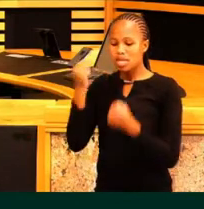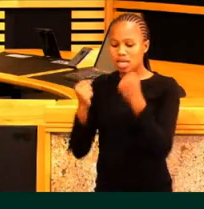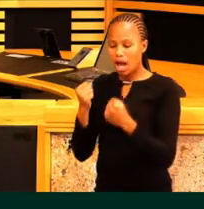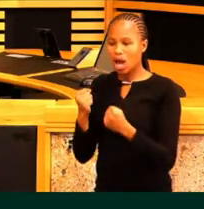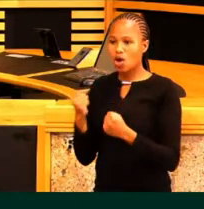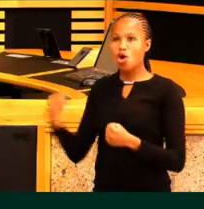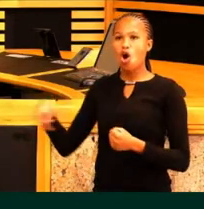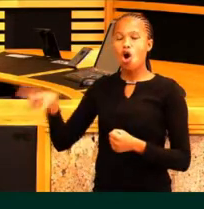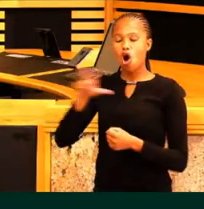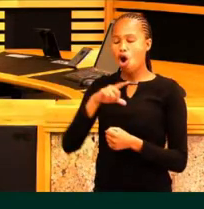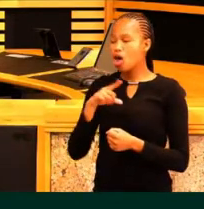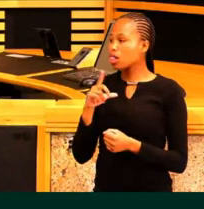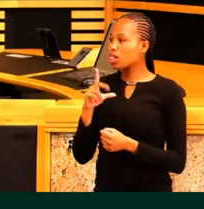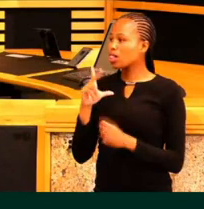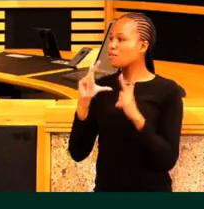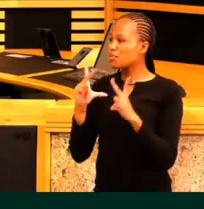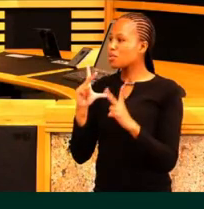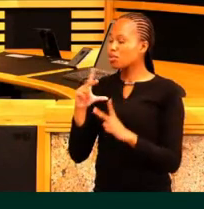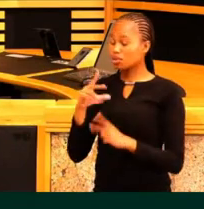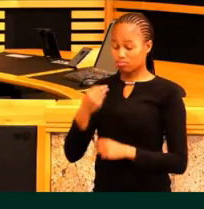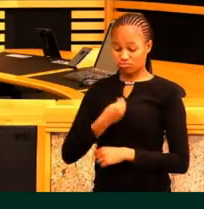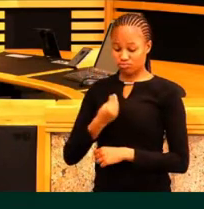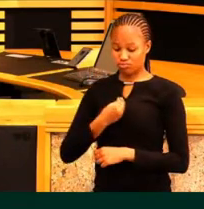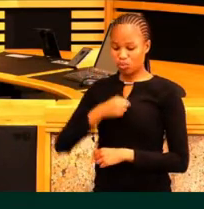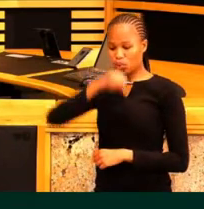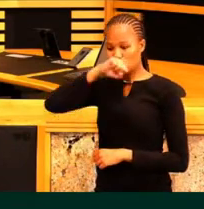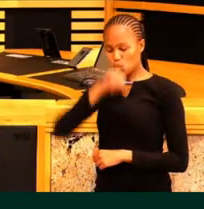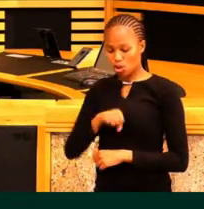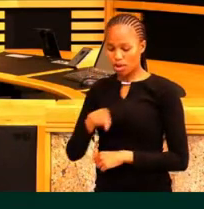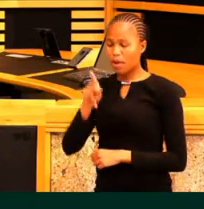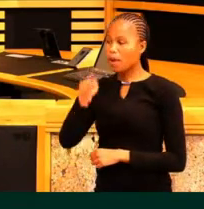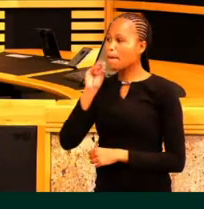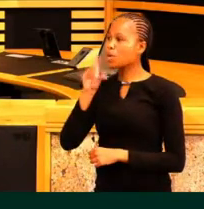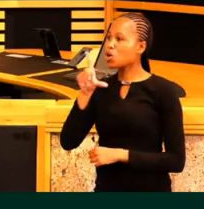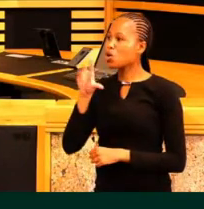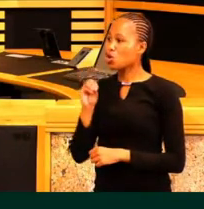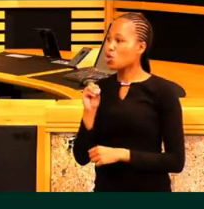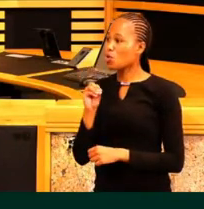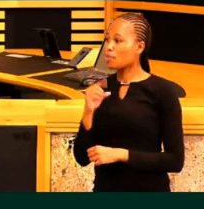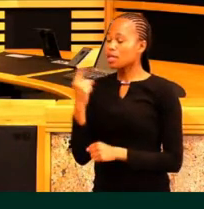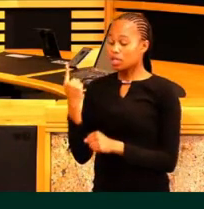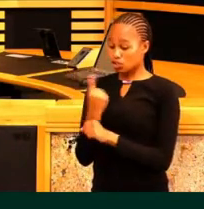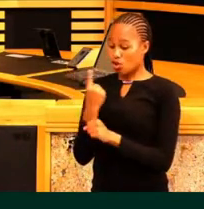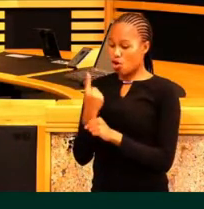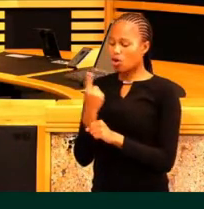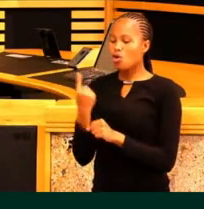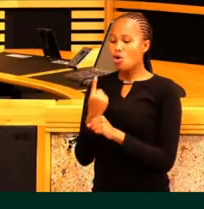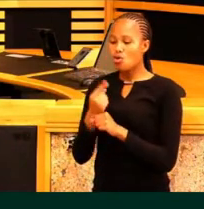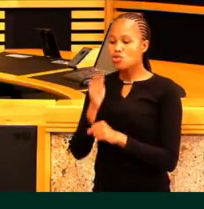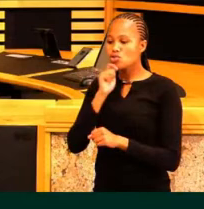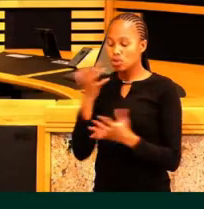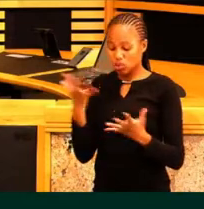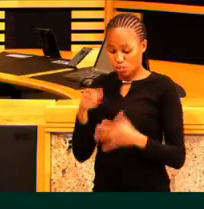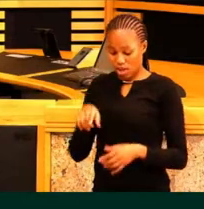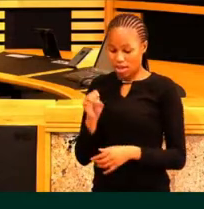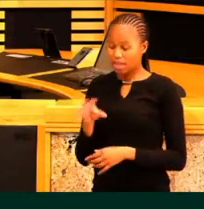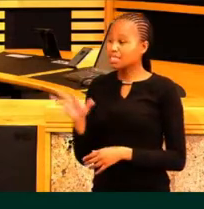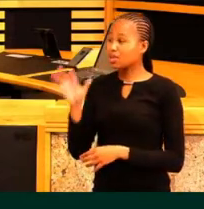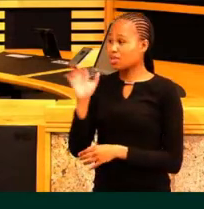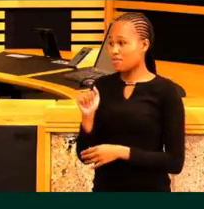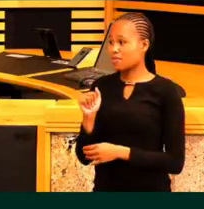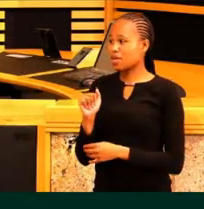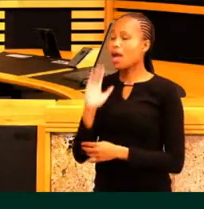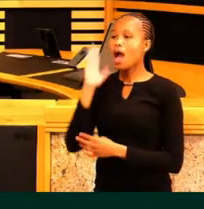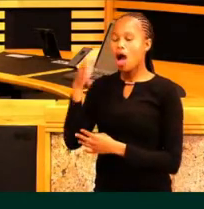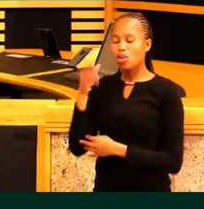you are enjoying uh as young people it's manufactured only here in South Africa and there's some good news coming but we'll talk about